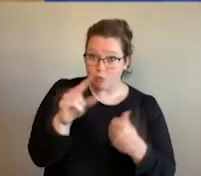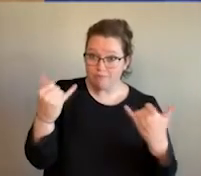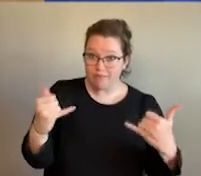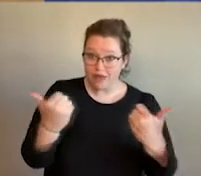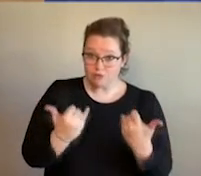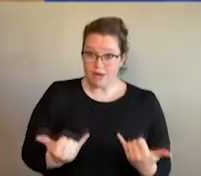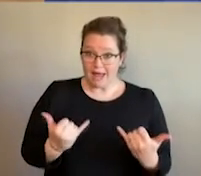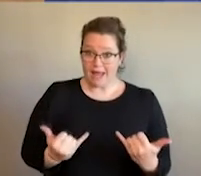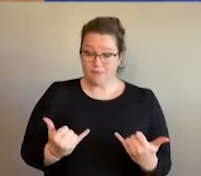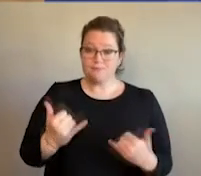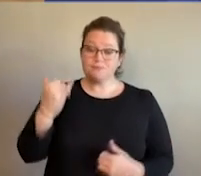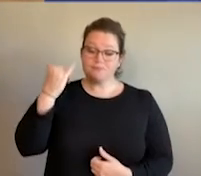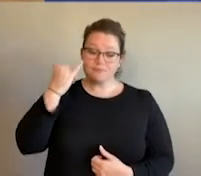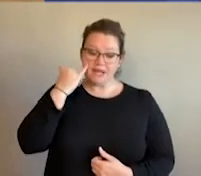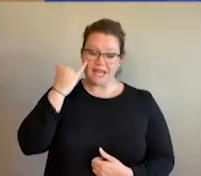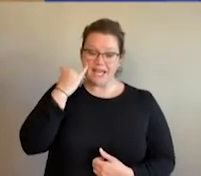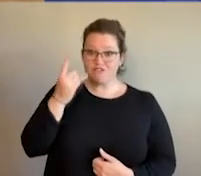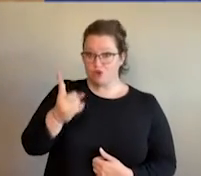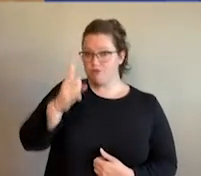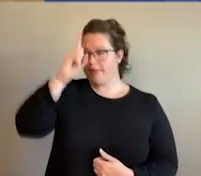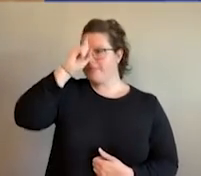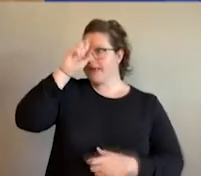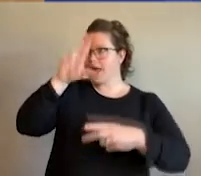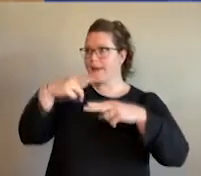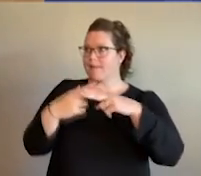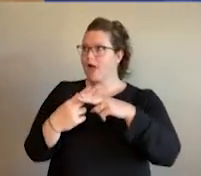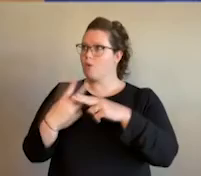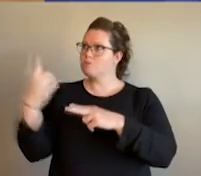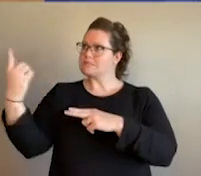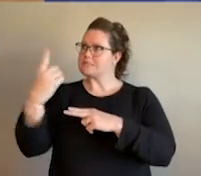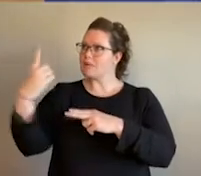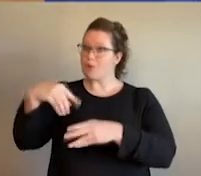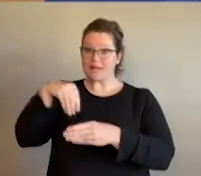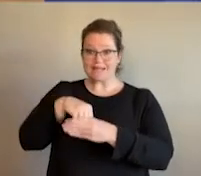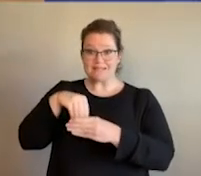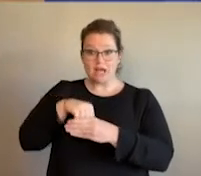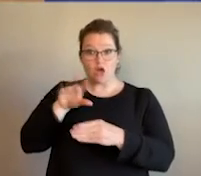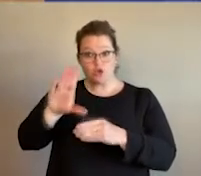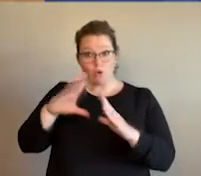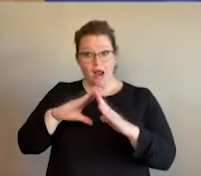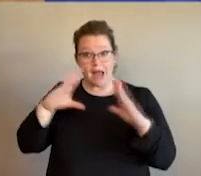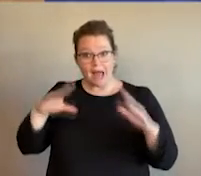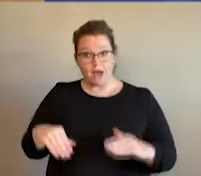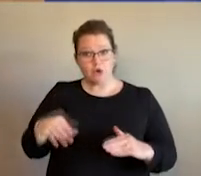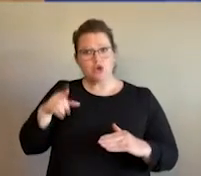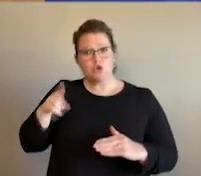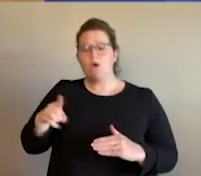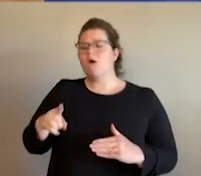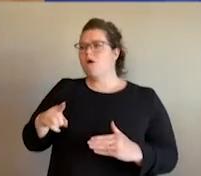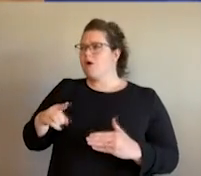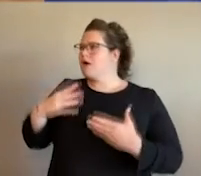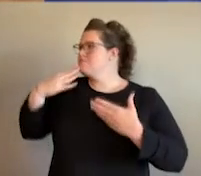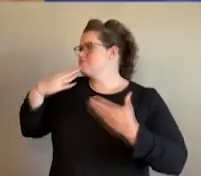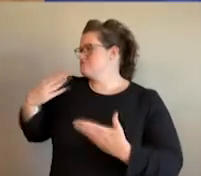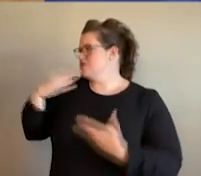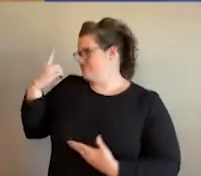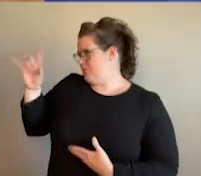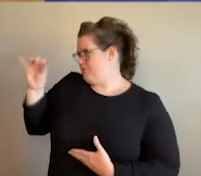if you're thinking of someone in your home that you're very thankful